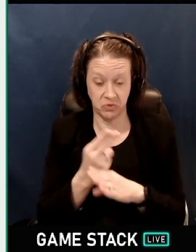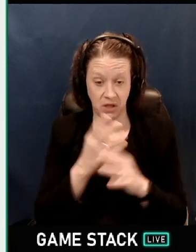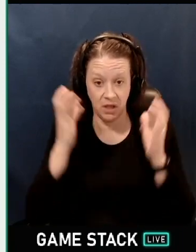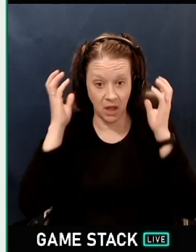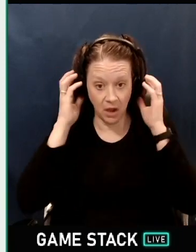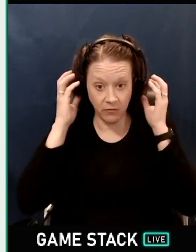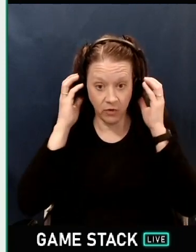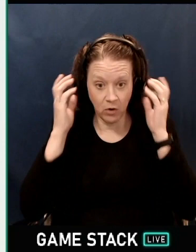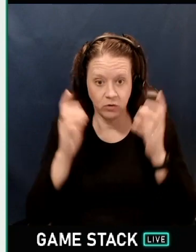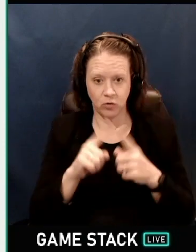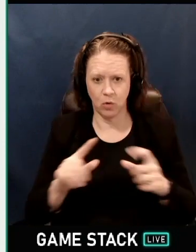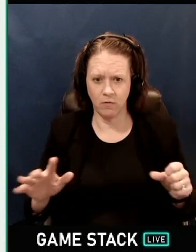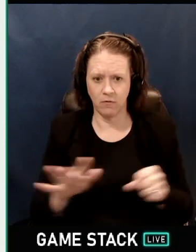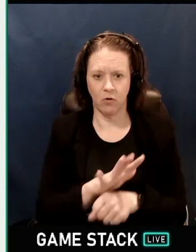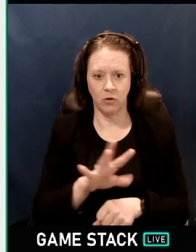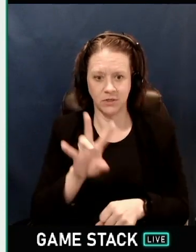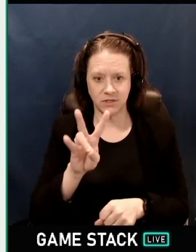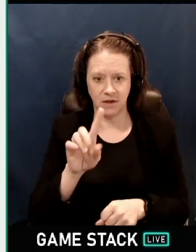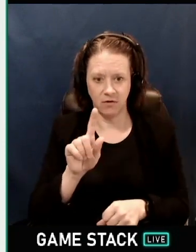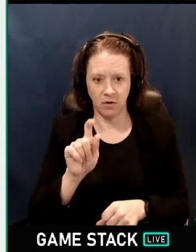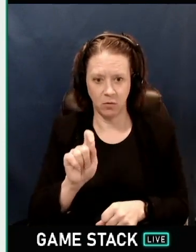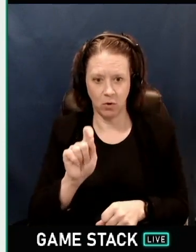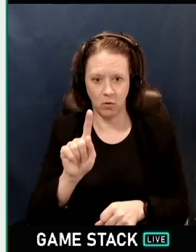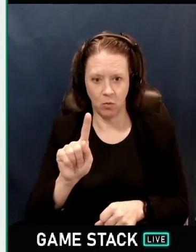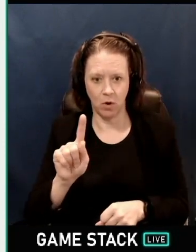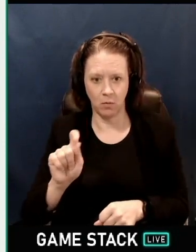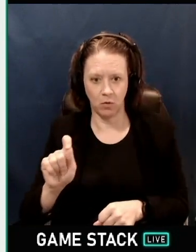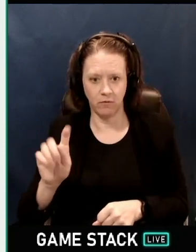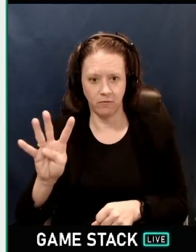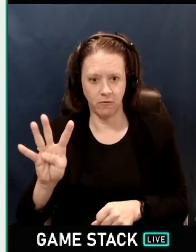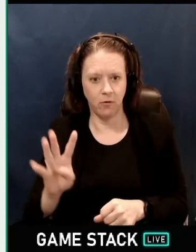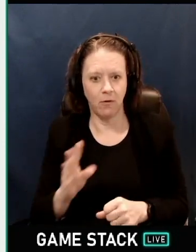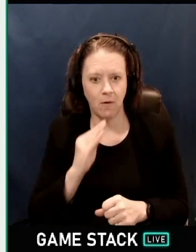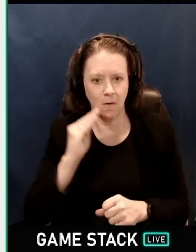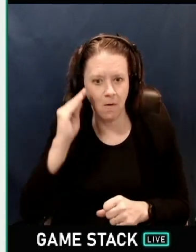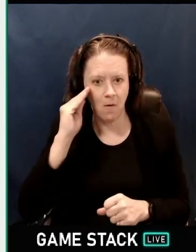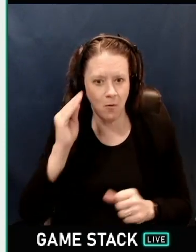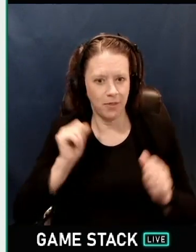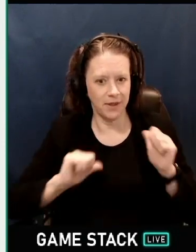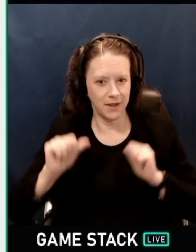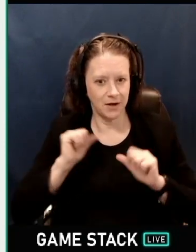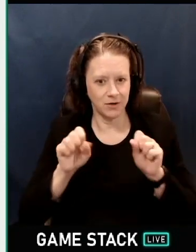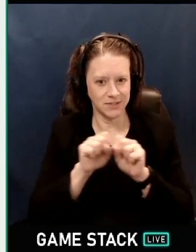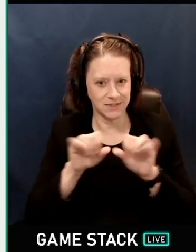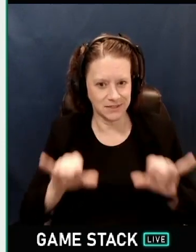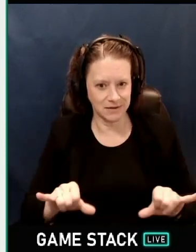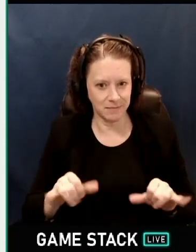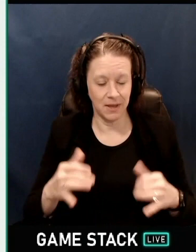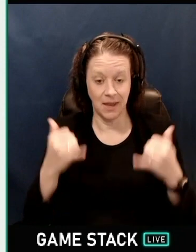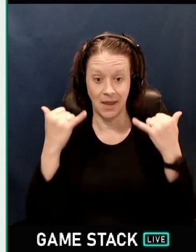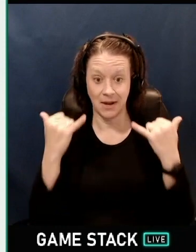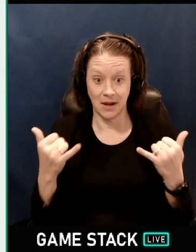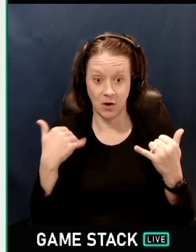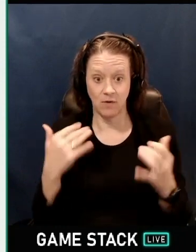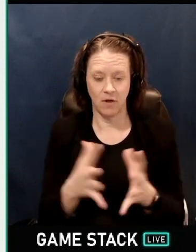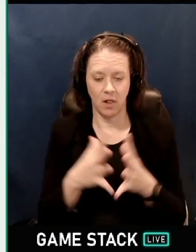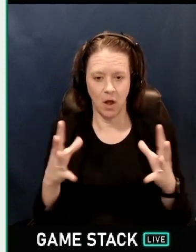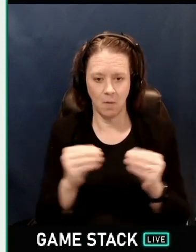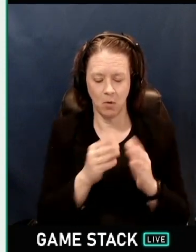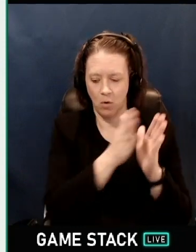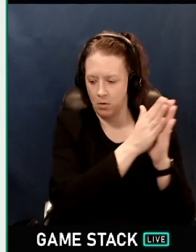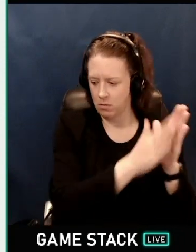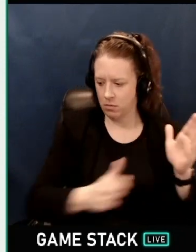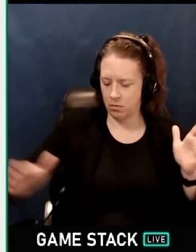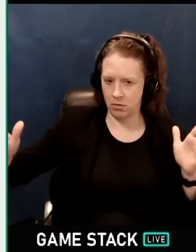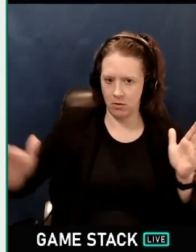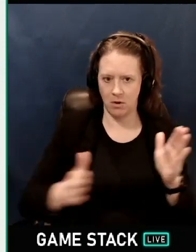full 714 home theater system, you now have a lot more space, more speakers that you're